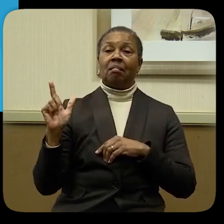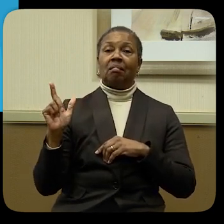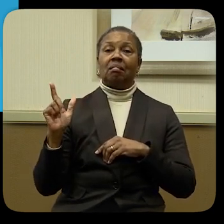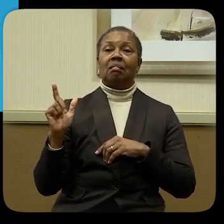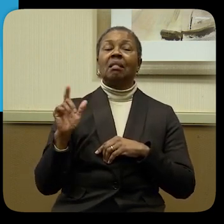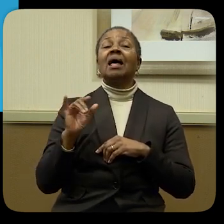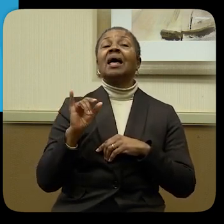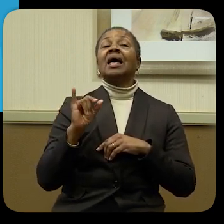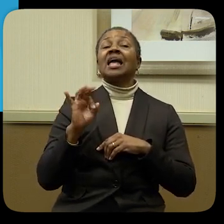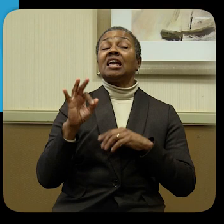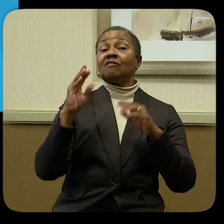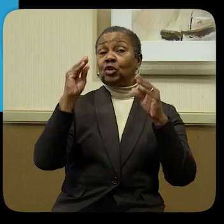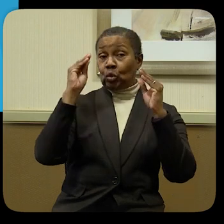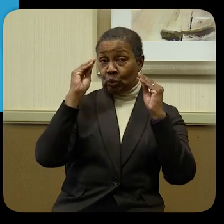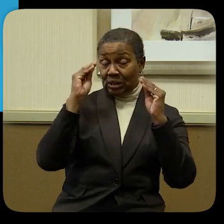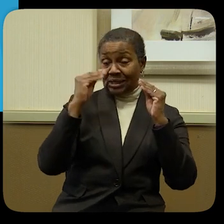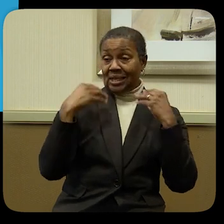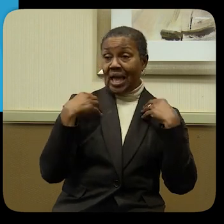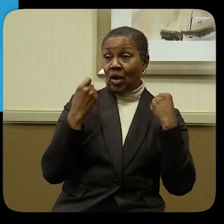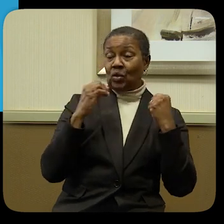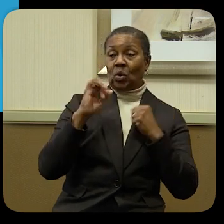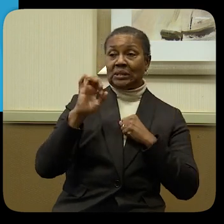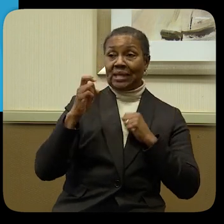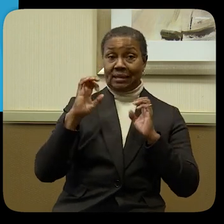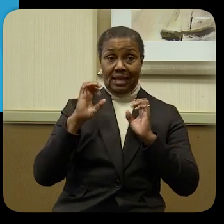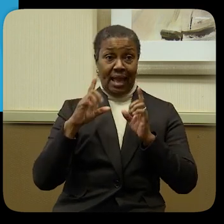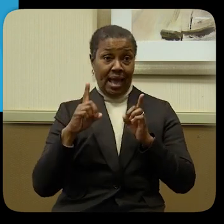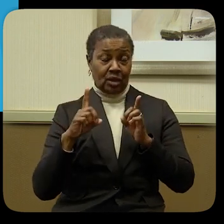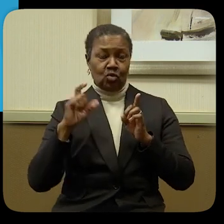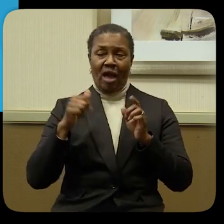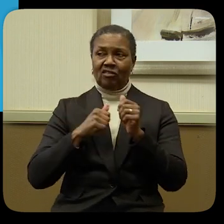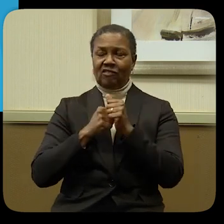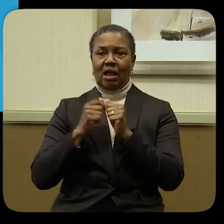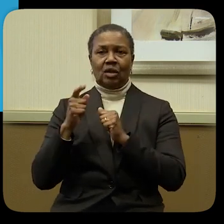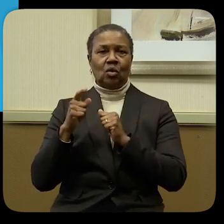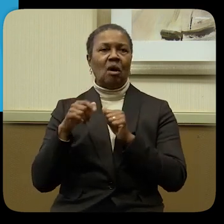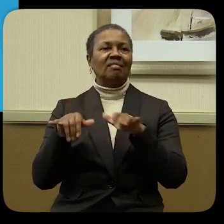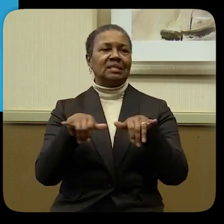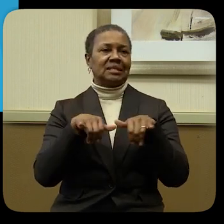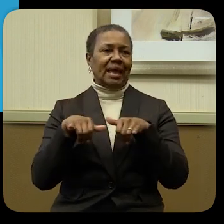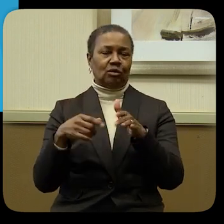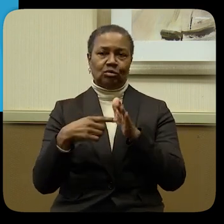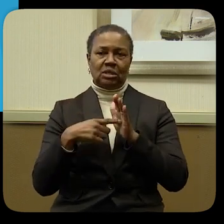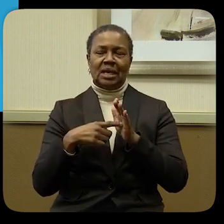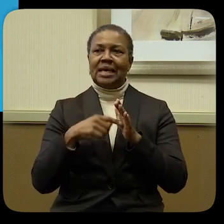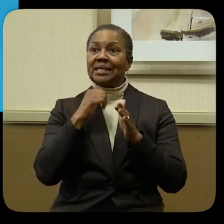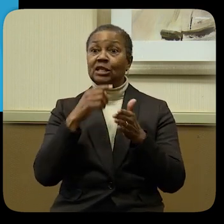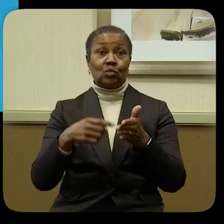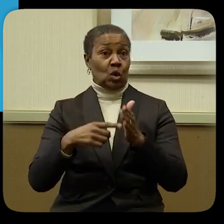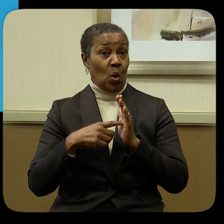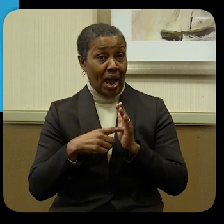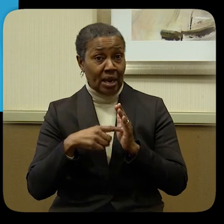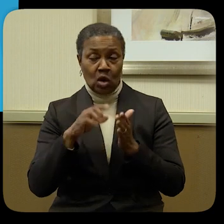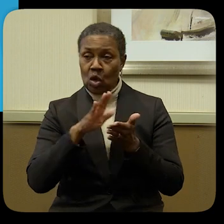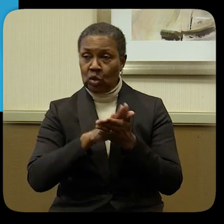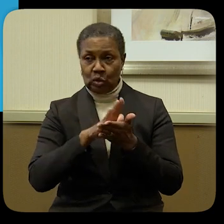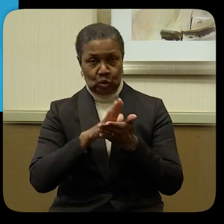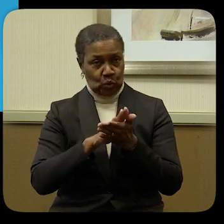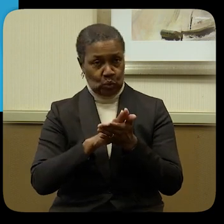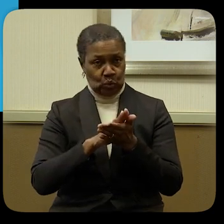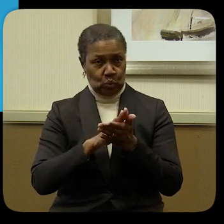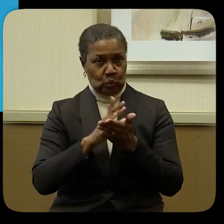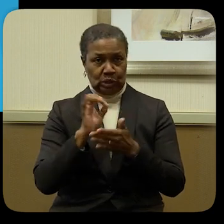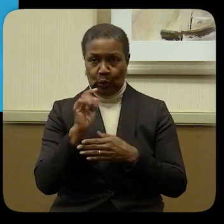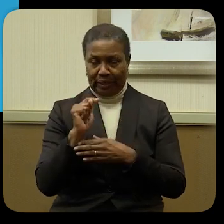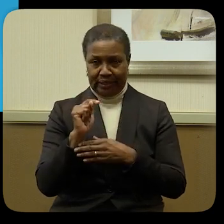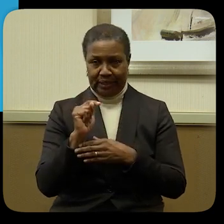will, if you teach health or sex ed, you have to follow the standards, but it doesn't require that your school does